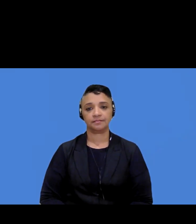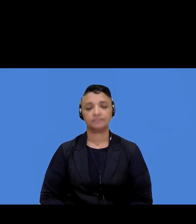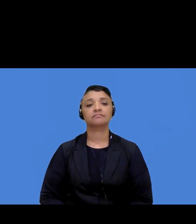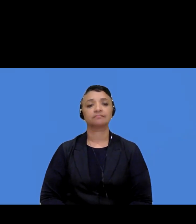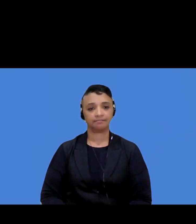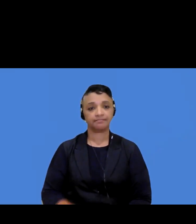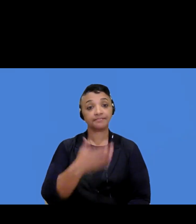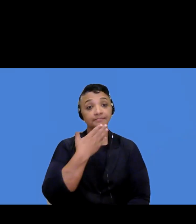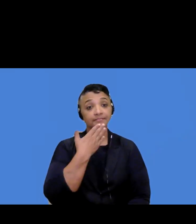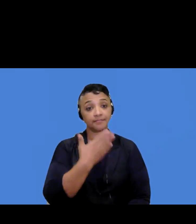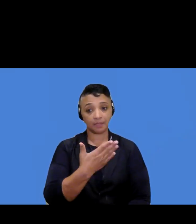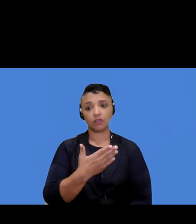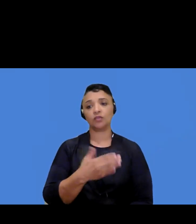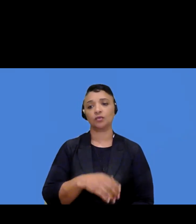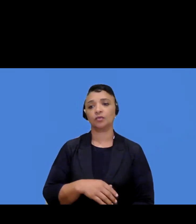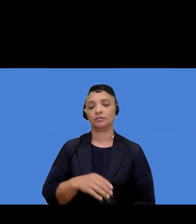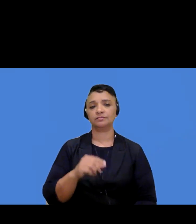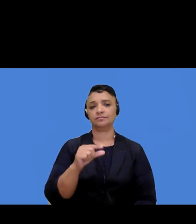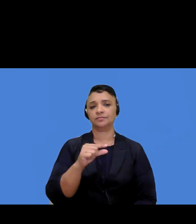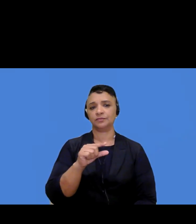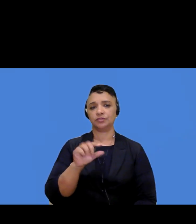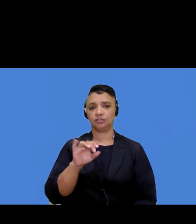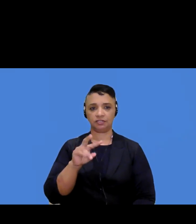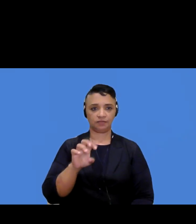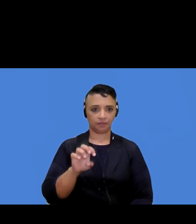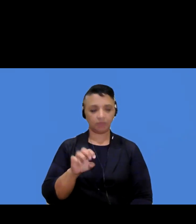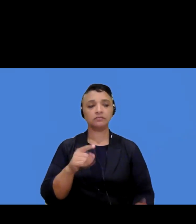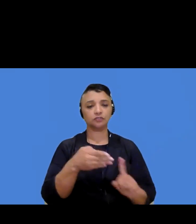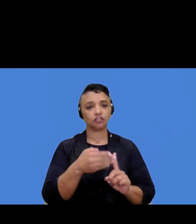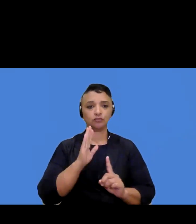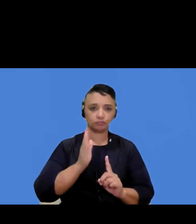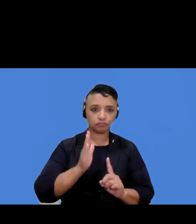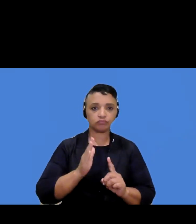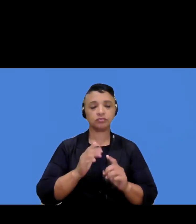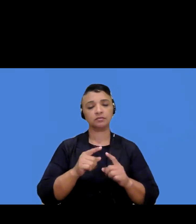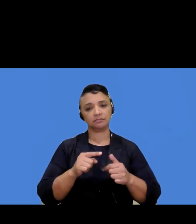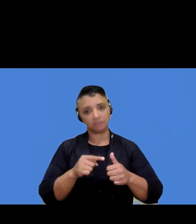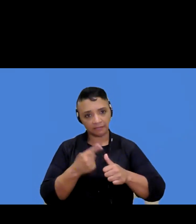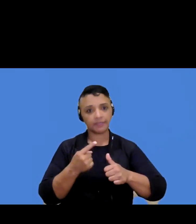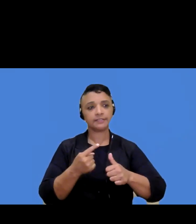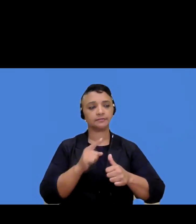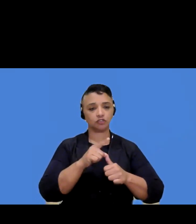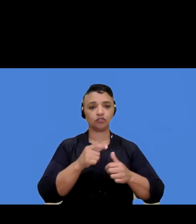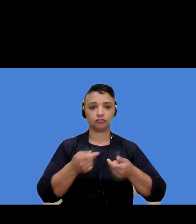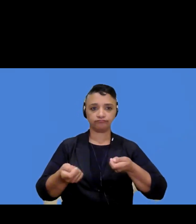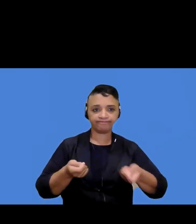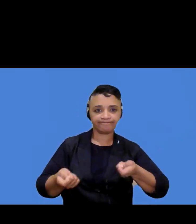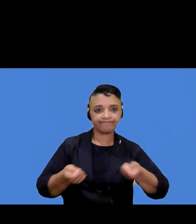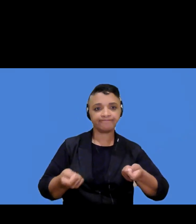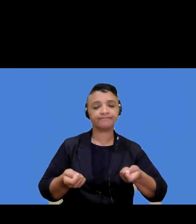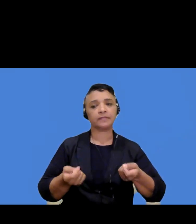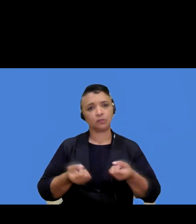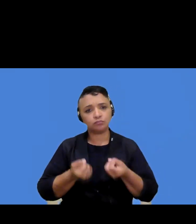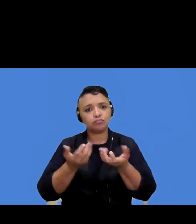thank you, Acharya ji, for first of all sharing the tremendous